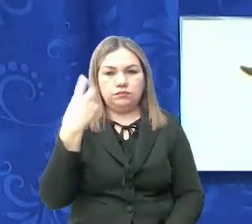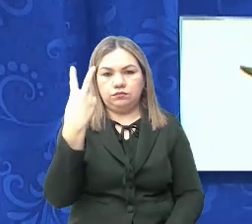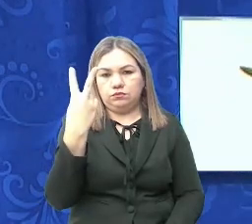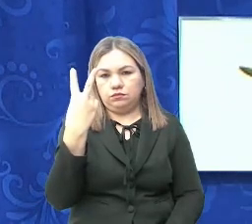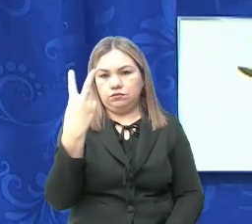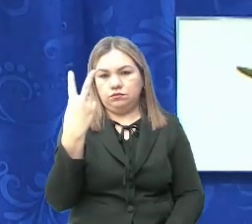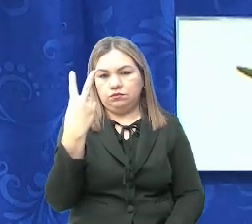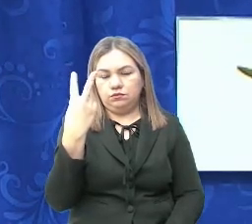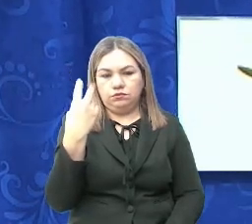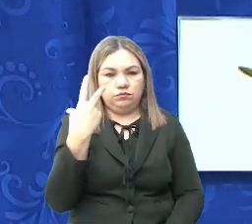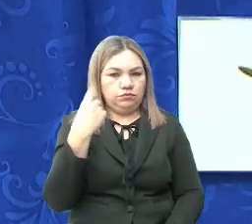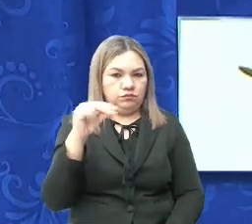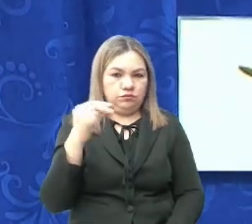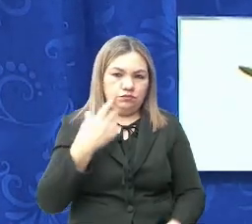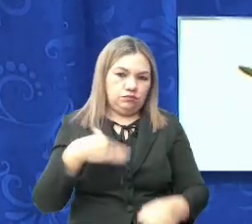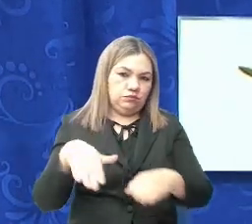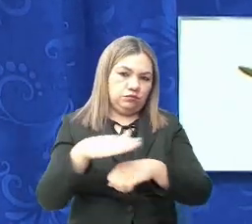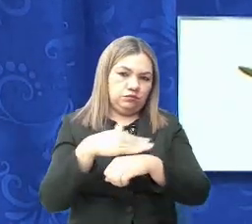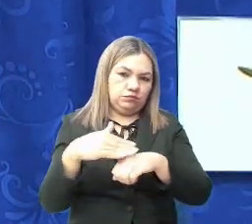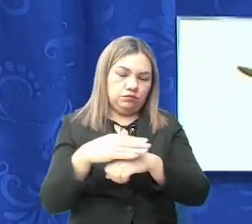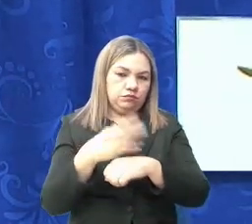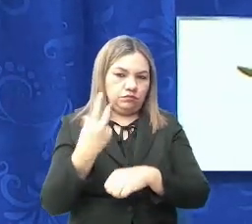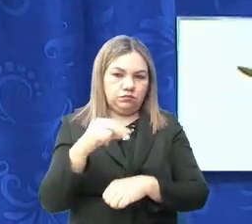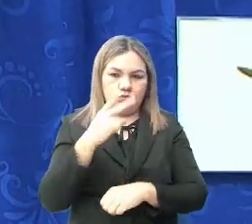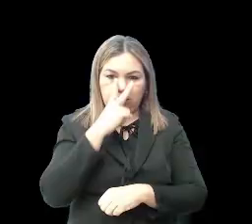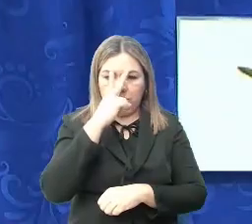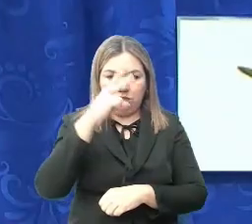in a second step,